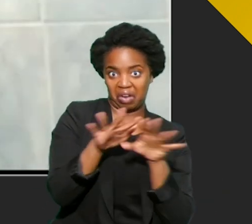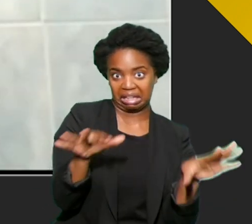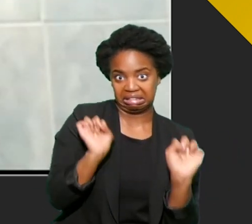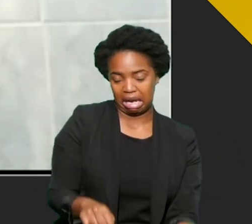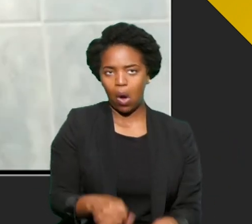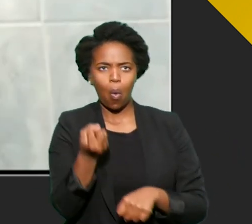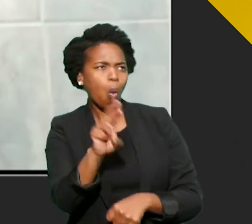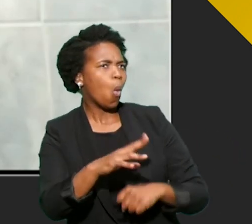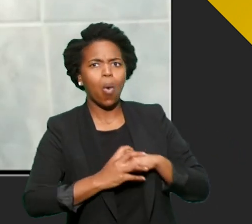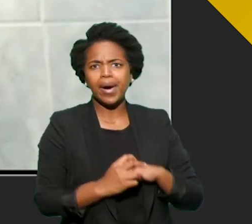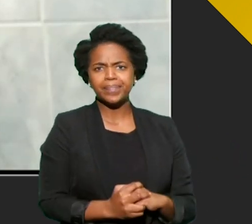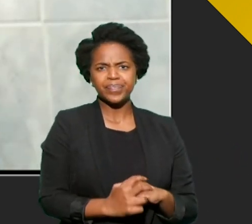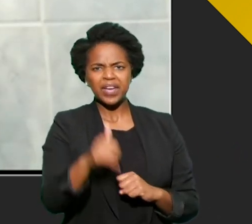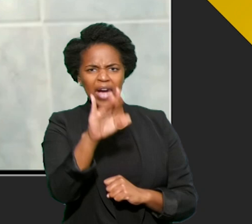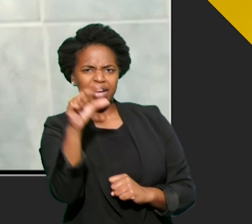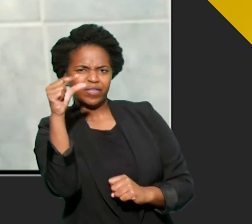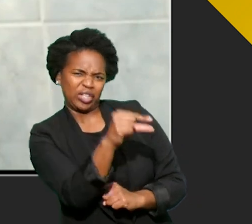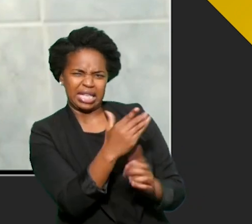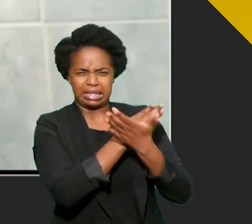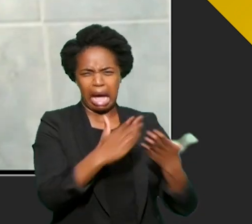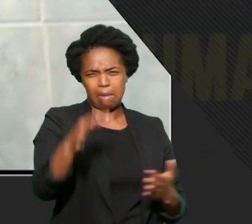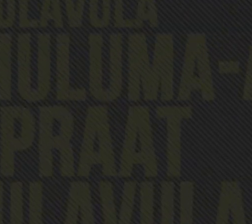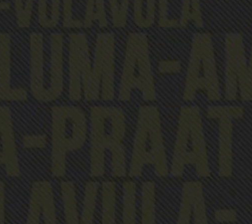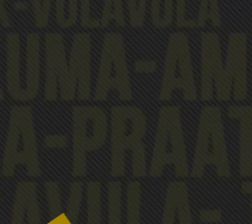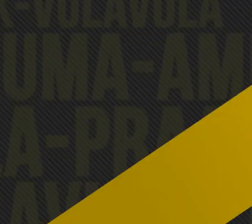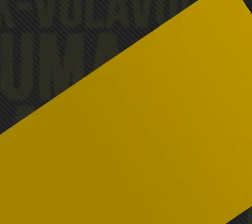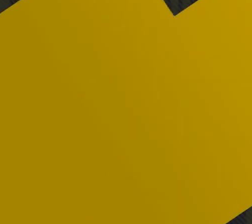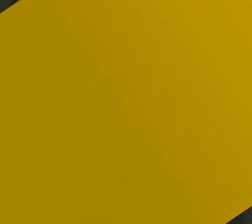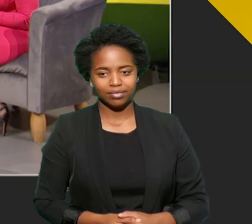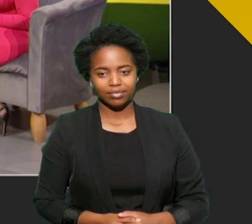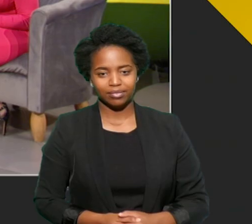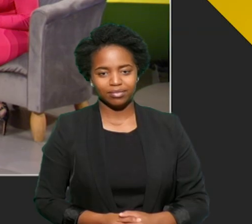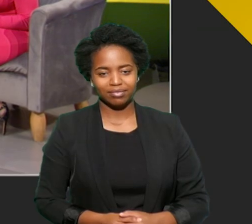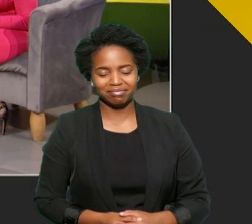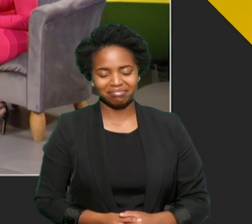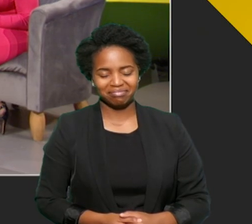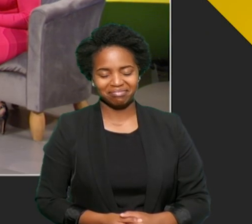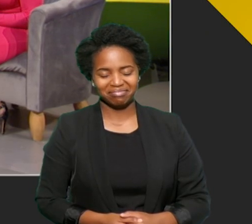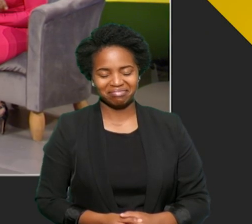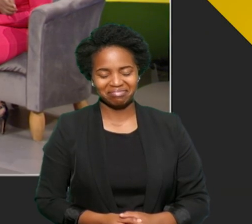or 5G is some government ploy for the new world.